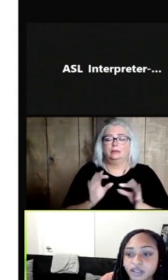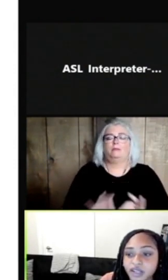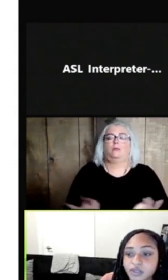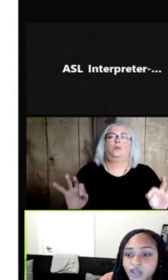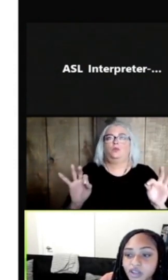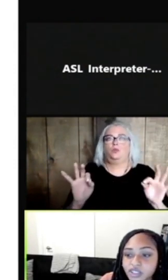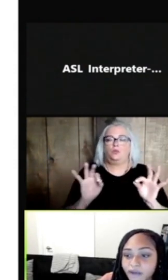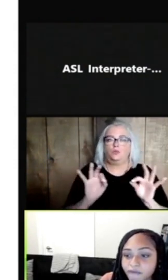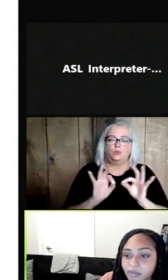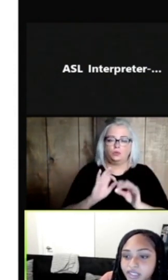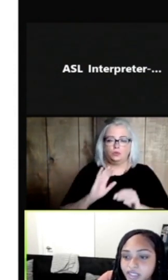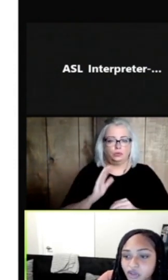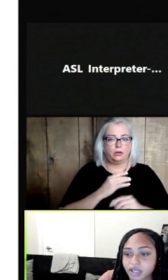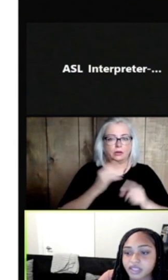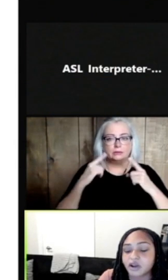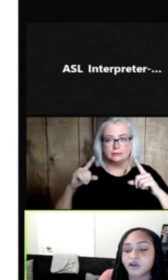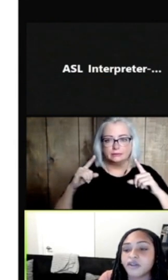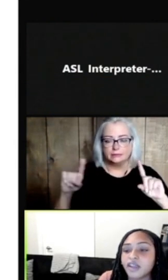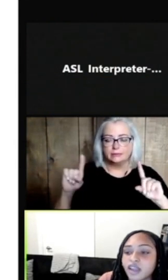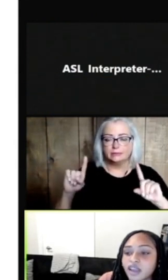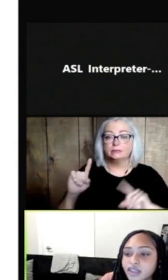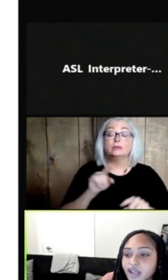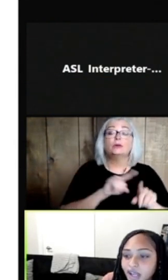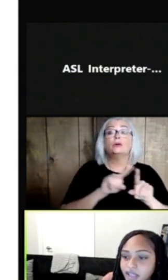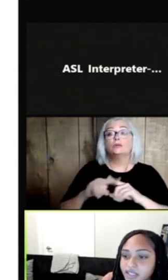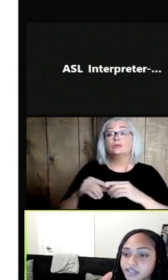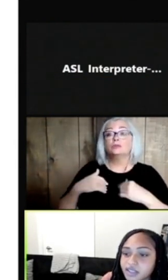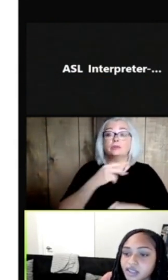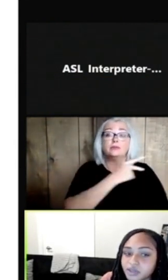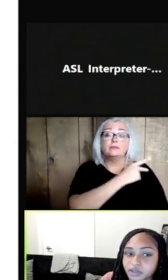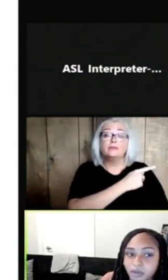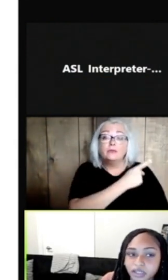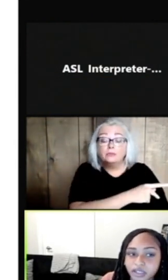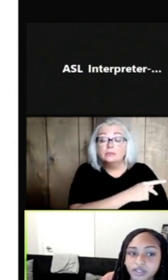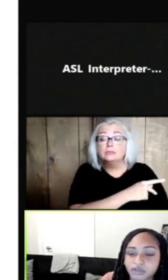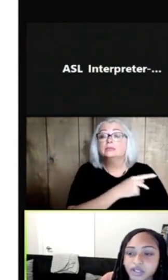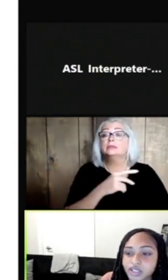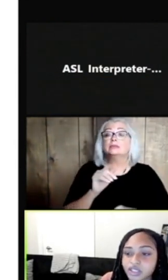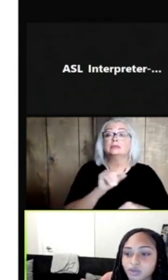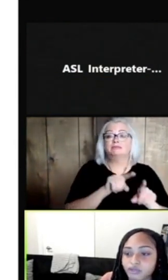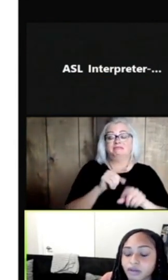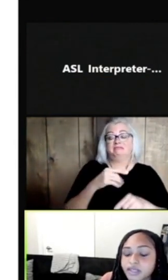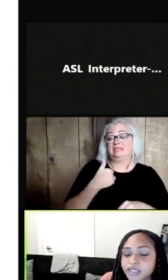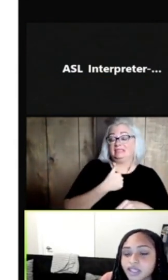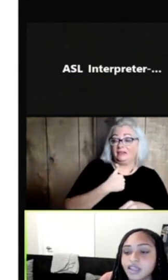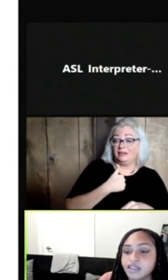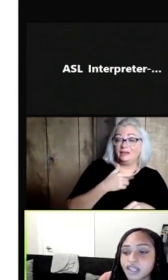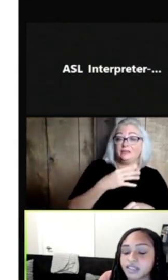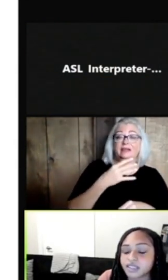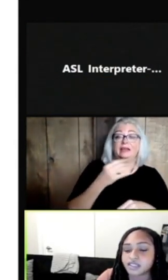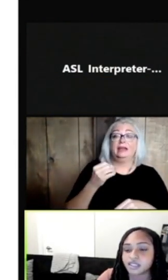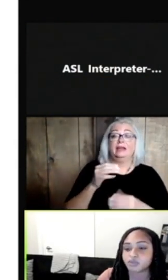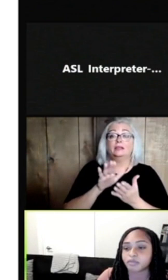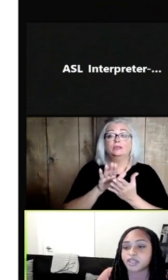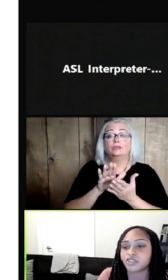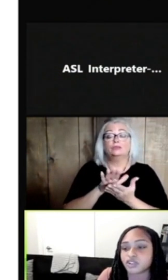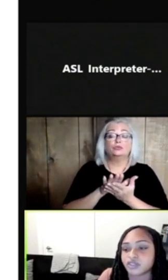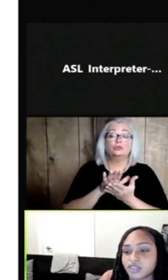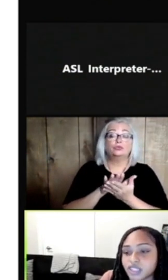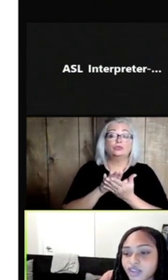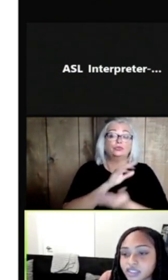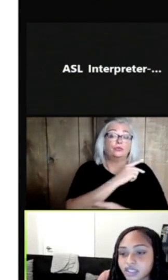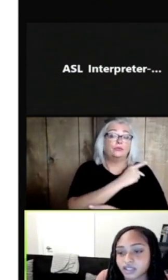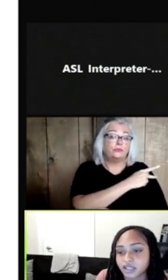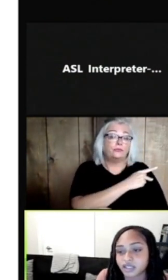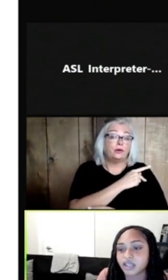with the clinics. We also have pharmacists, so myself, and then colleagues in the Loma Linda University School of Pharmacy that assist us with making sure